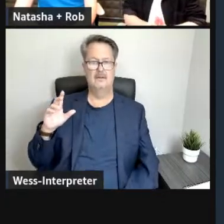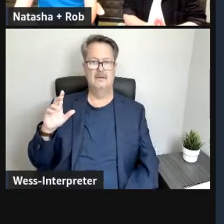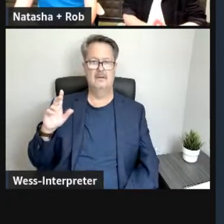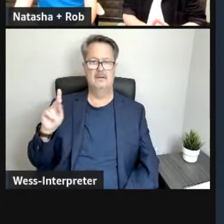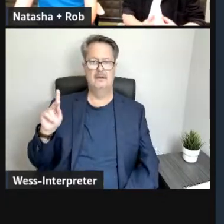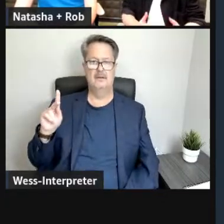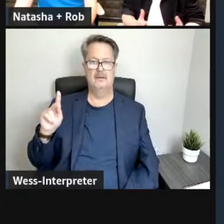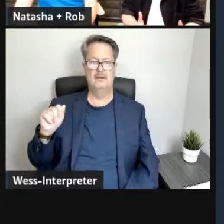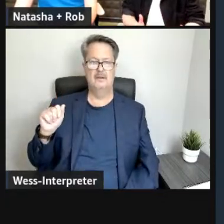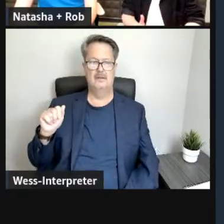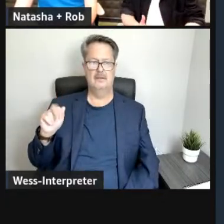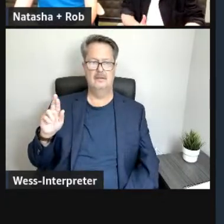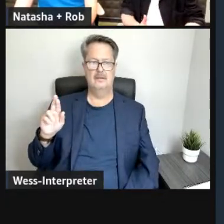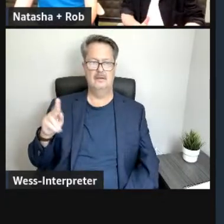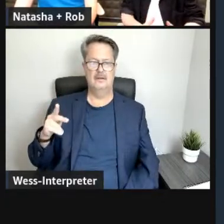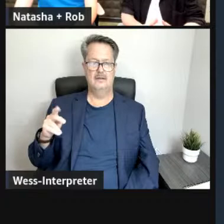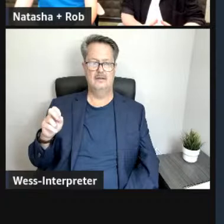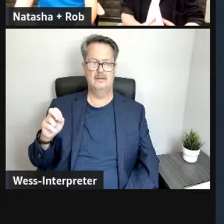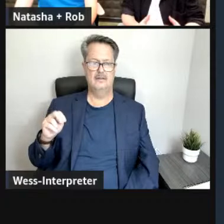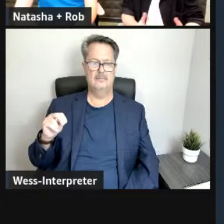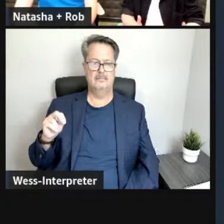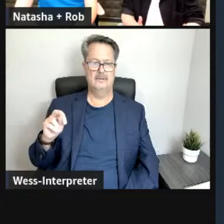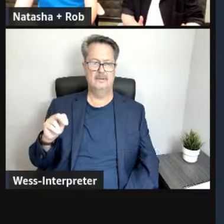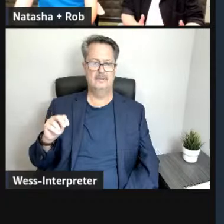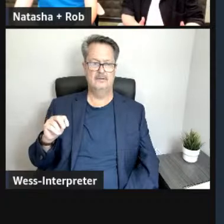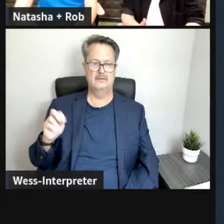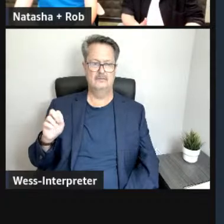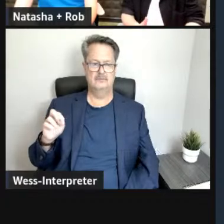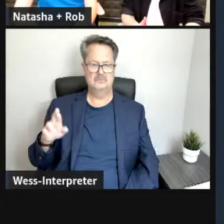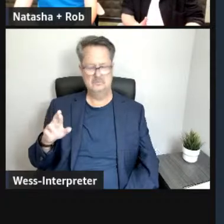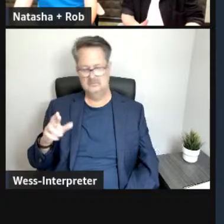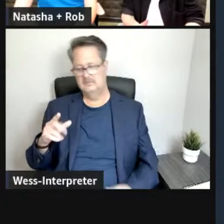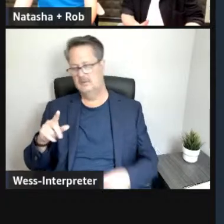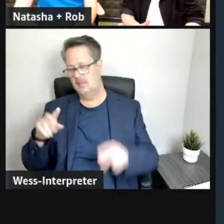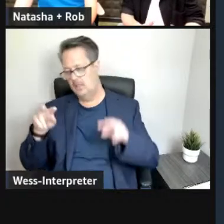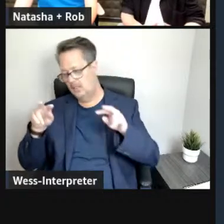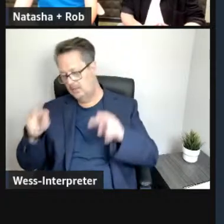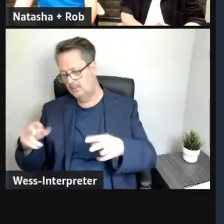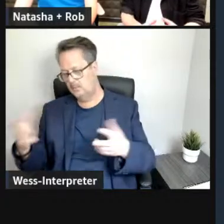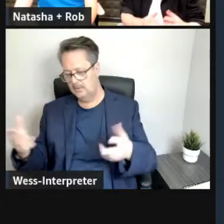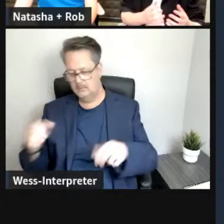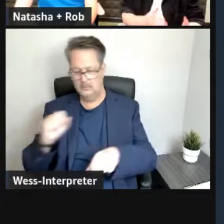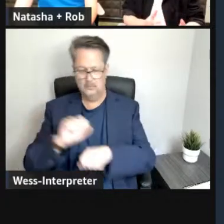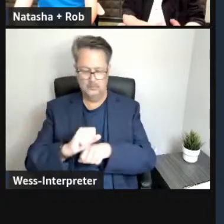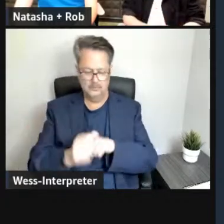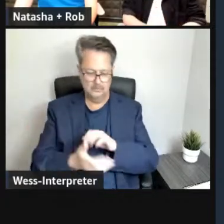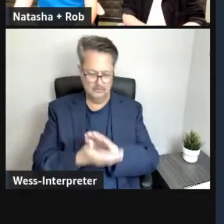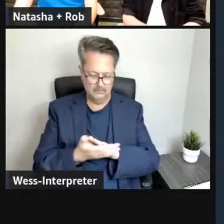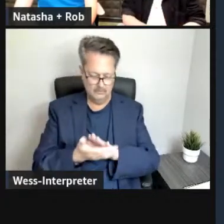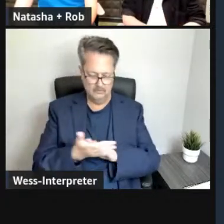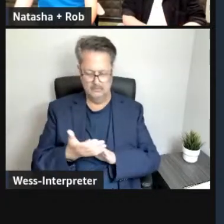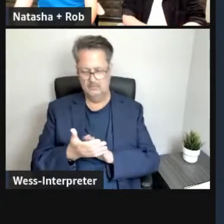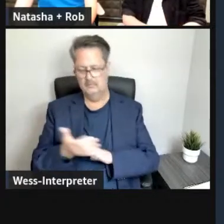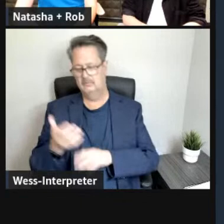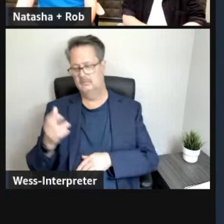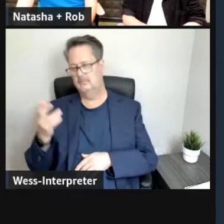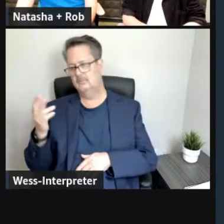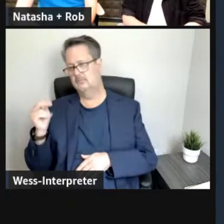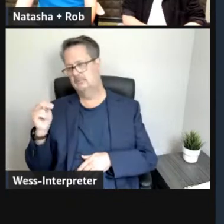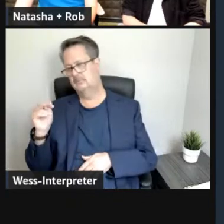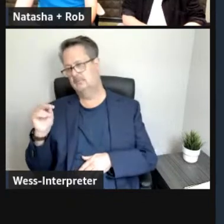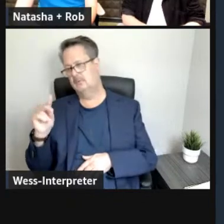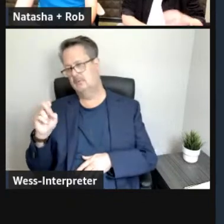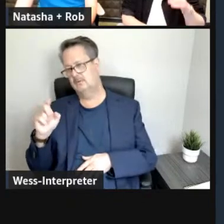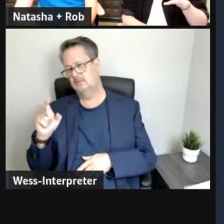nodes based on what your pod needs. It looks at what your workload and your pods need to run and provisions the right size EC2 instance to do